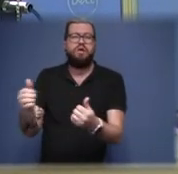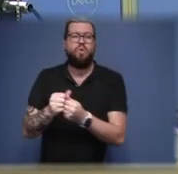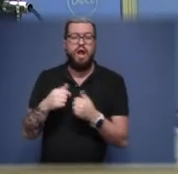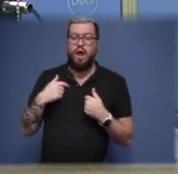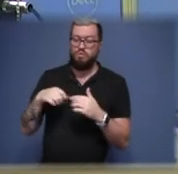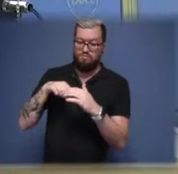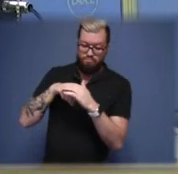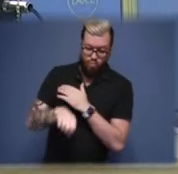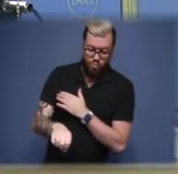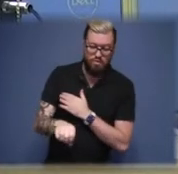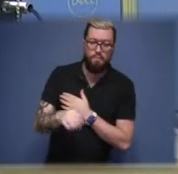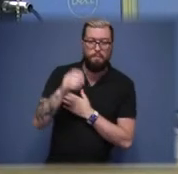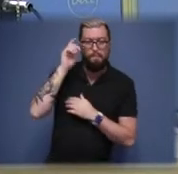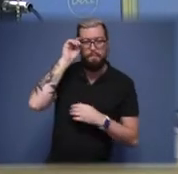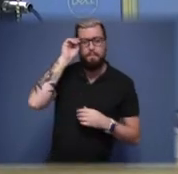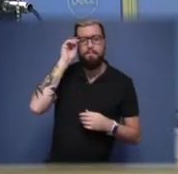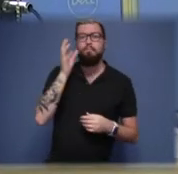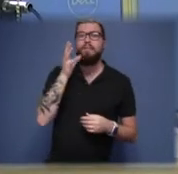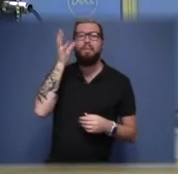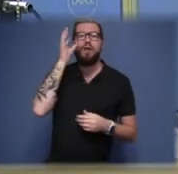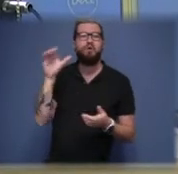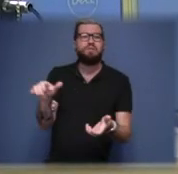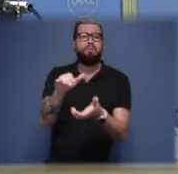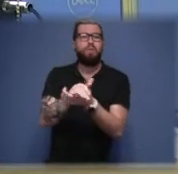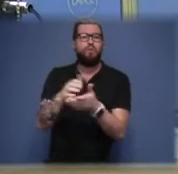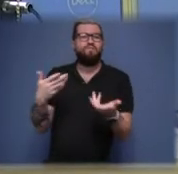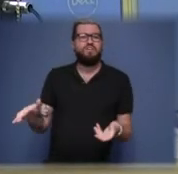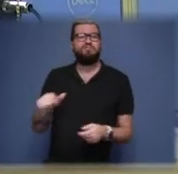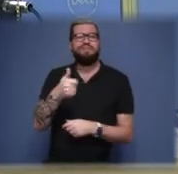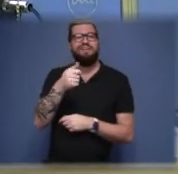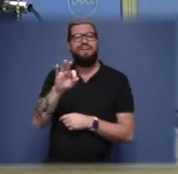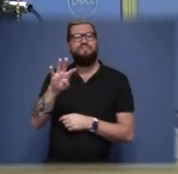born, when my parents got married in